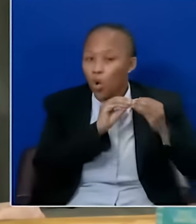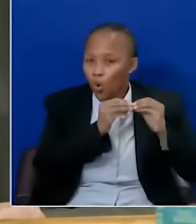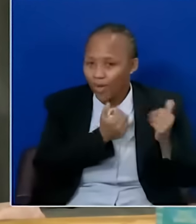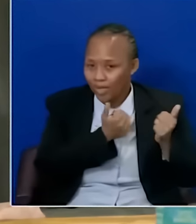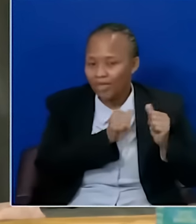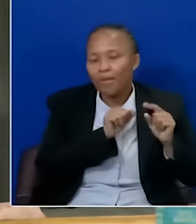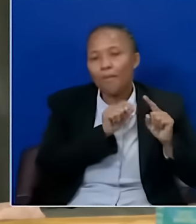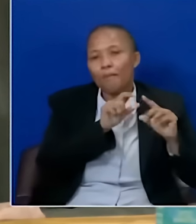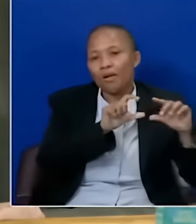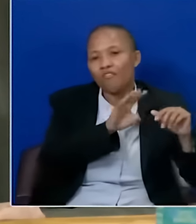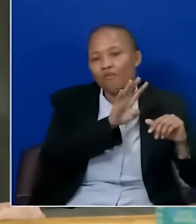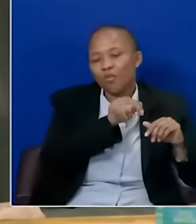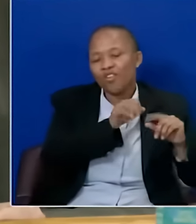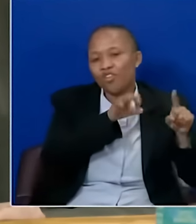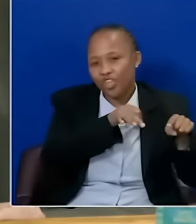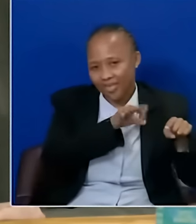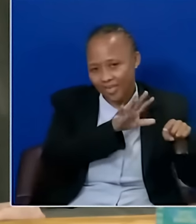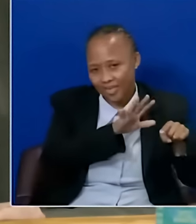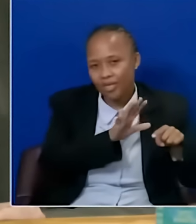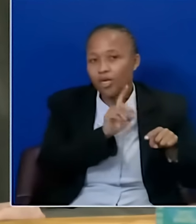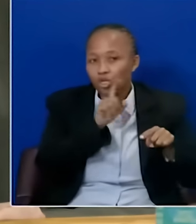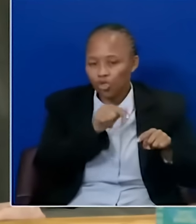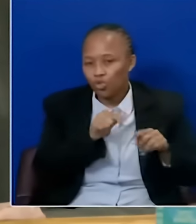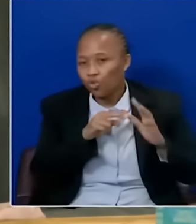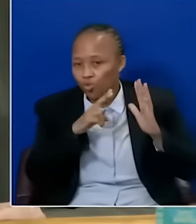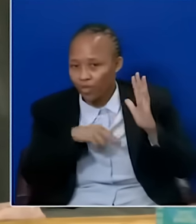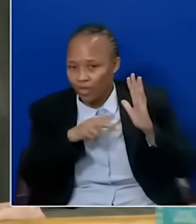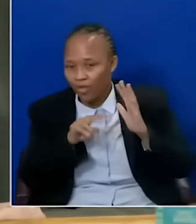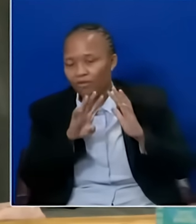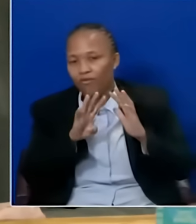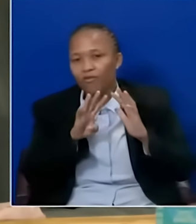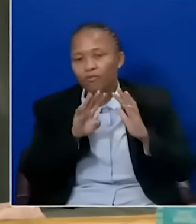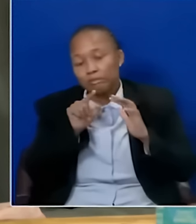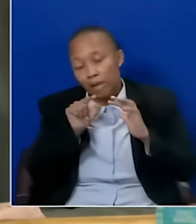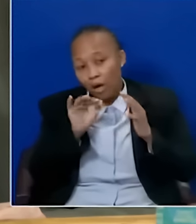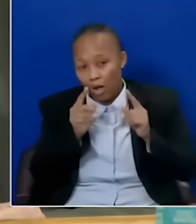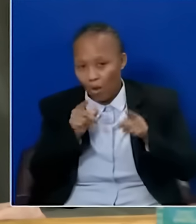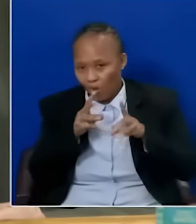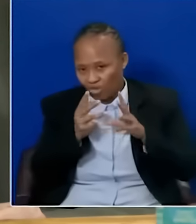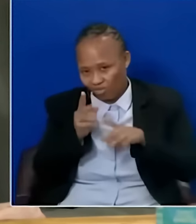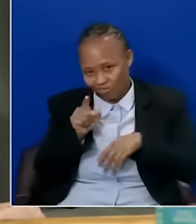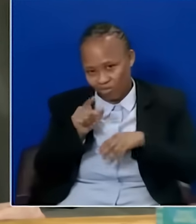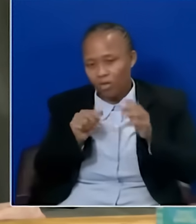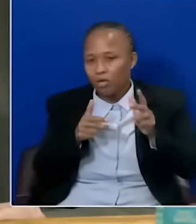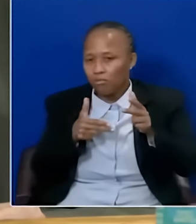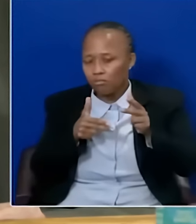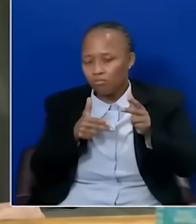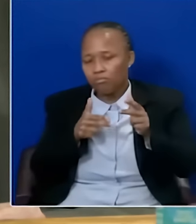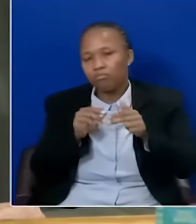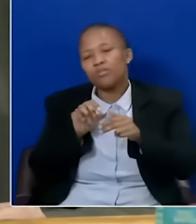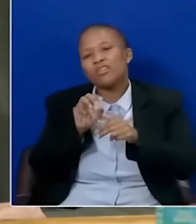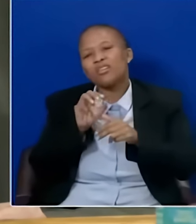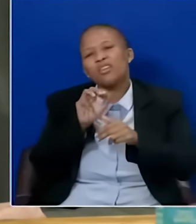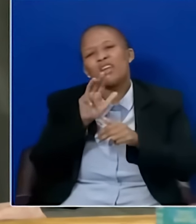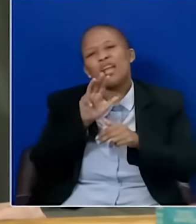paragraph 4.13 should read 1 7.62 times 39 millimeter caliber cartridge, not cartridge case. So the